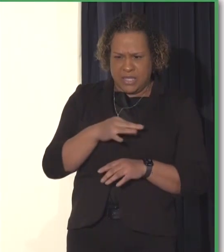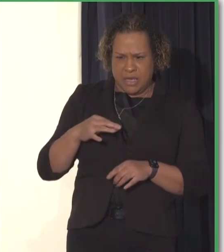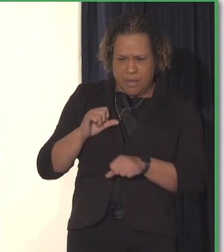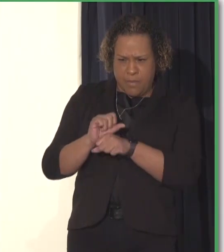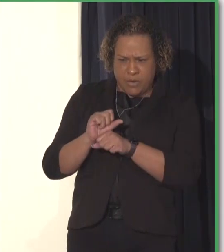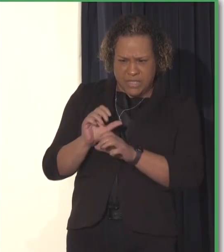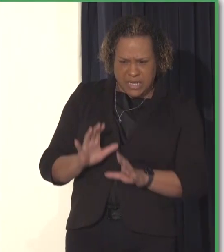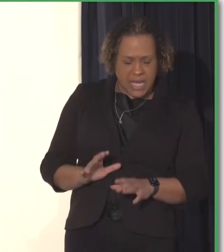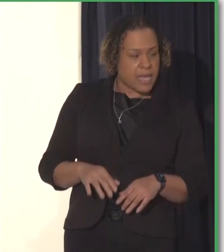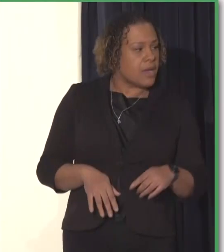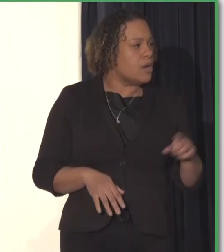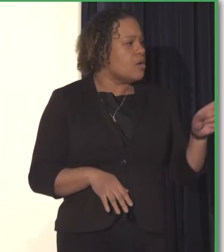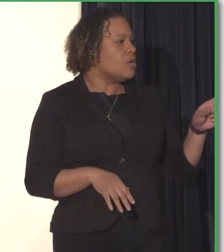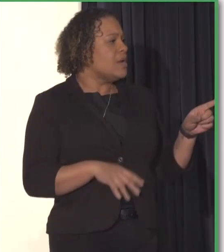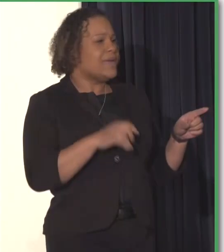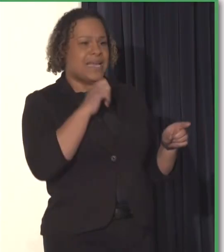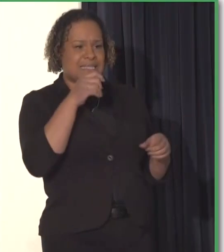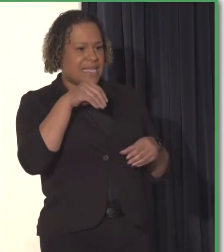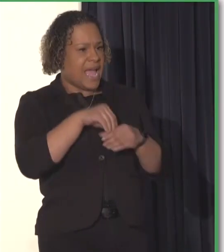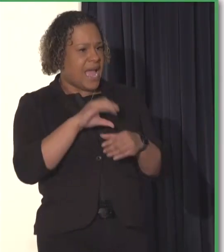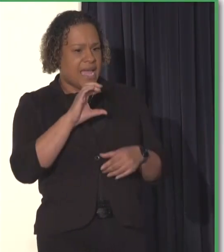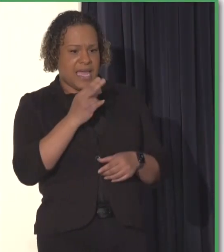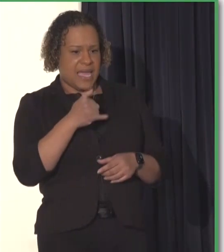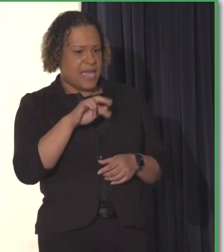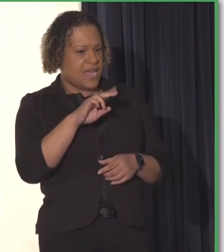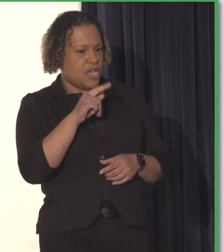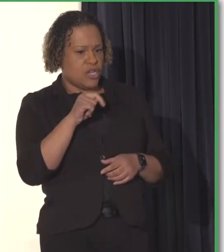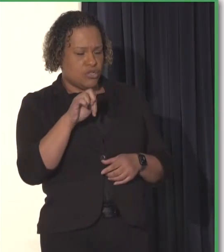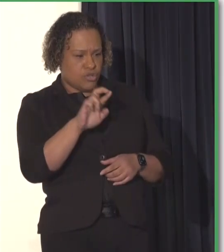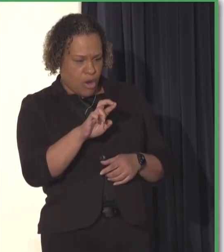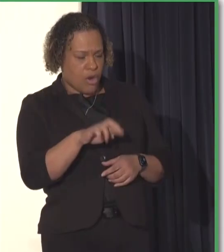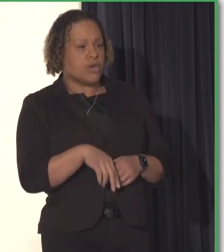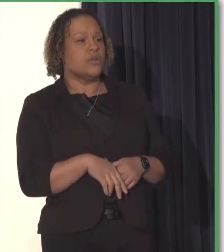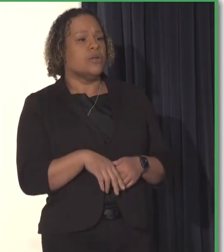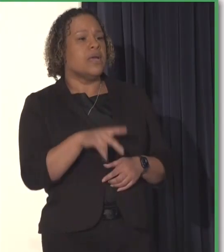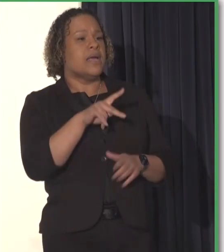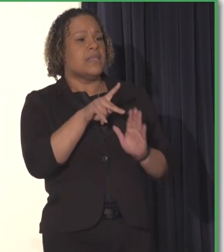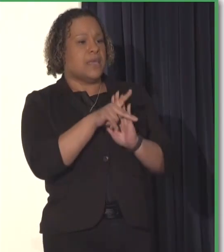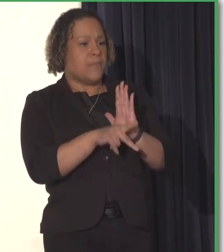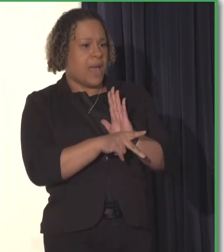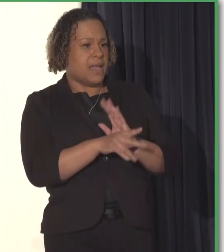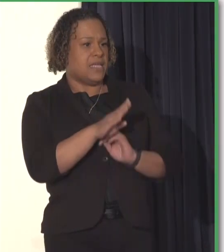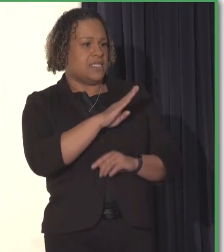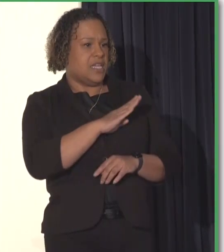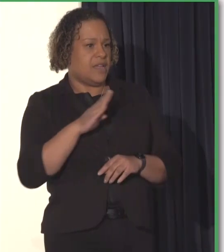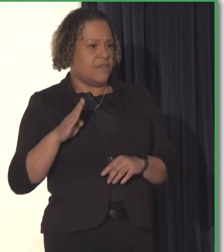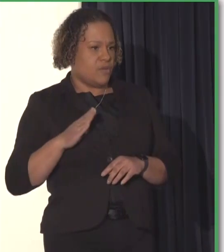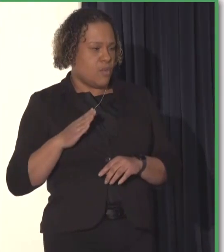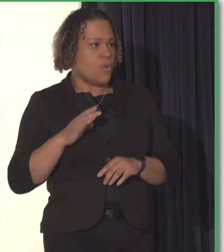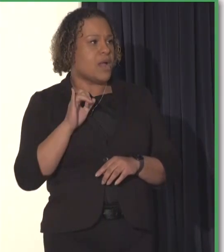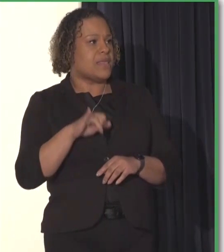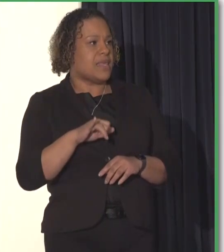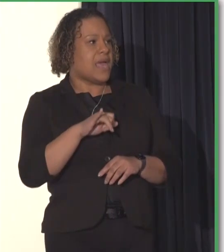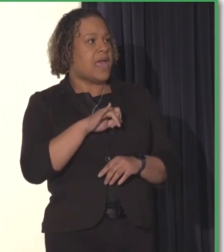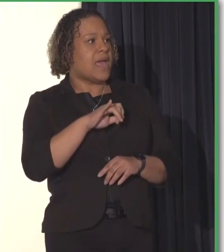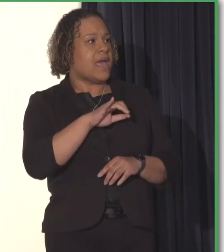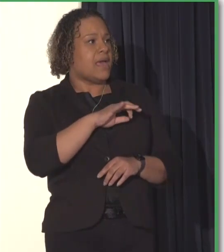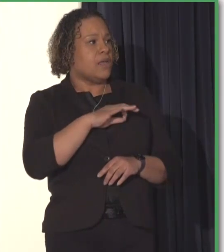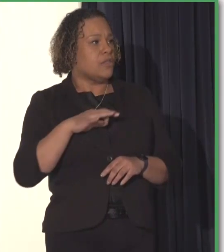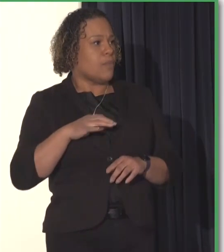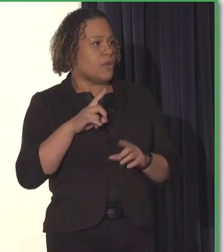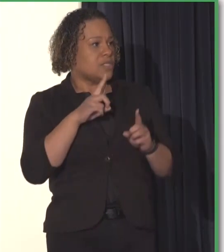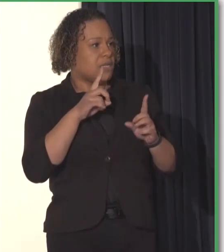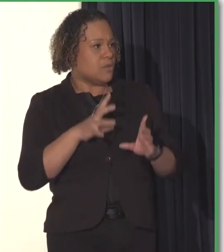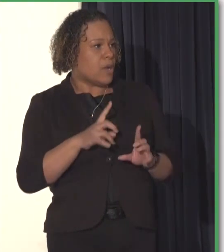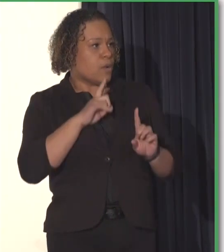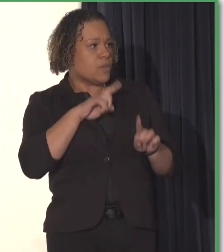it's the policy of the board, that the personnel director respond directly to the board as well as to the chief. There's no problem with that.